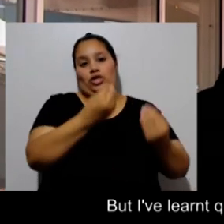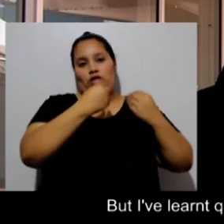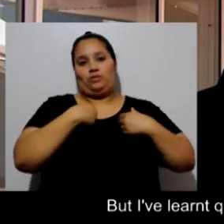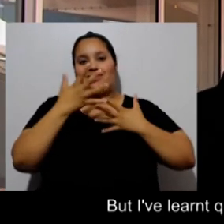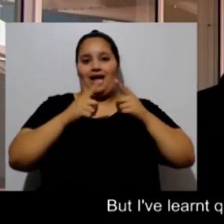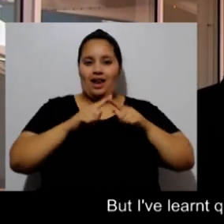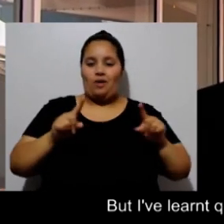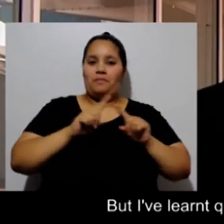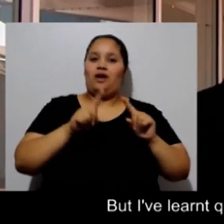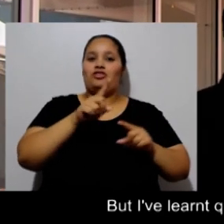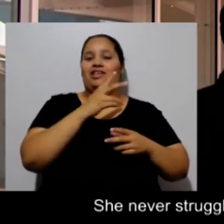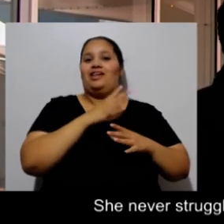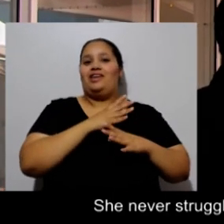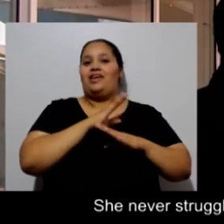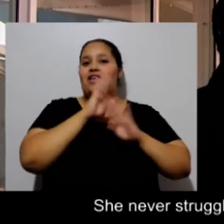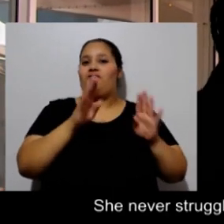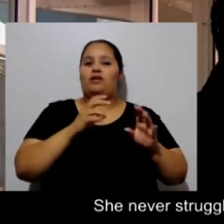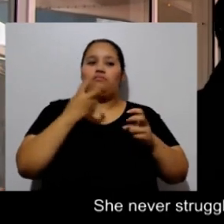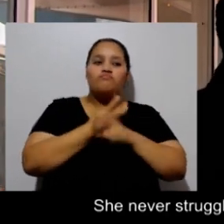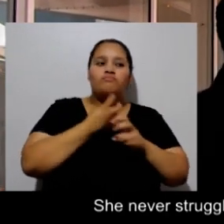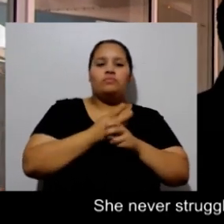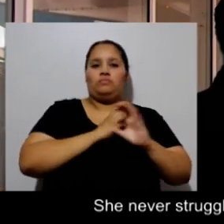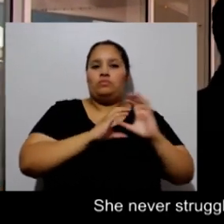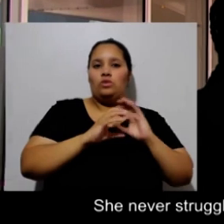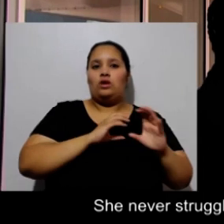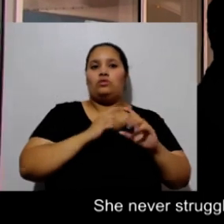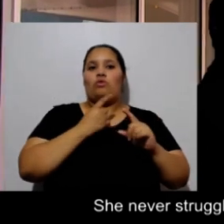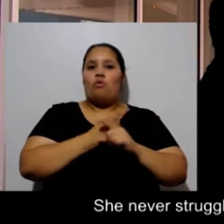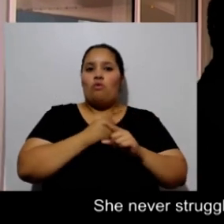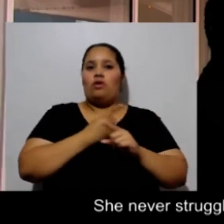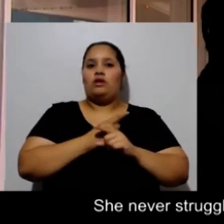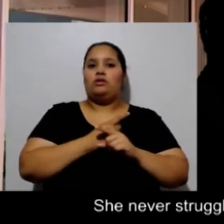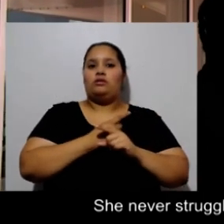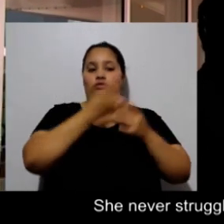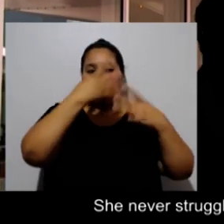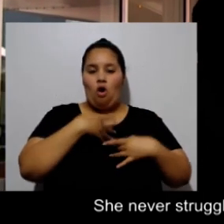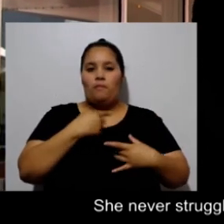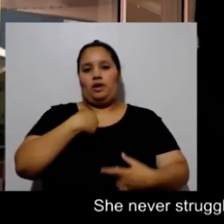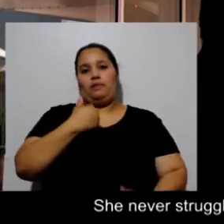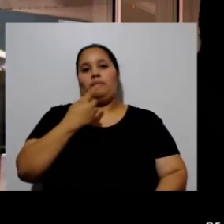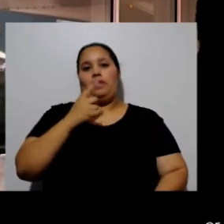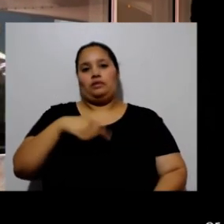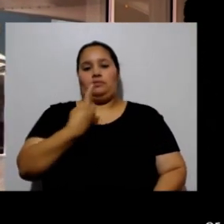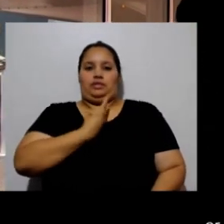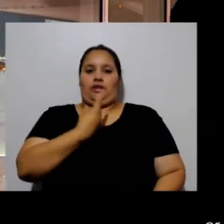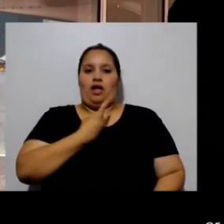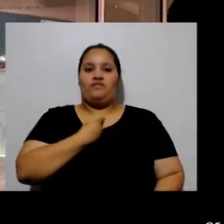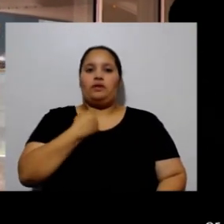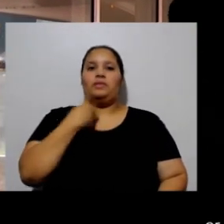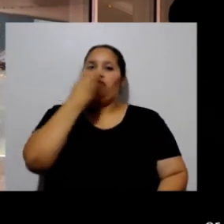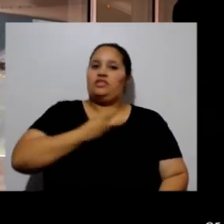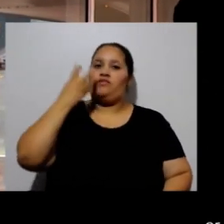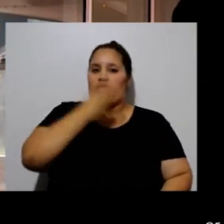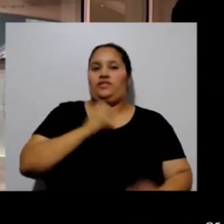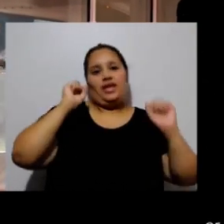she's teaching me sign language. She never struggles to hear me. I never struggle to communicate with her. All she told me